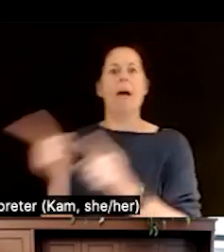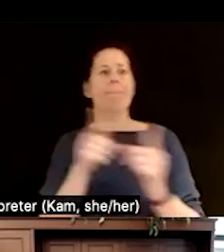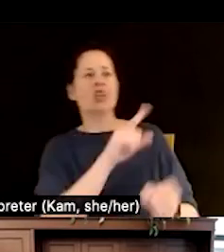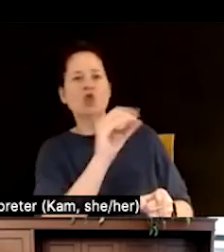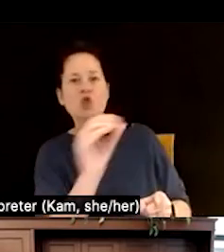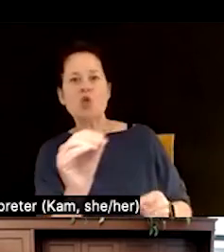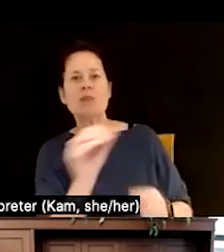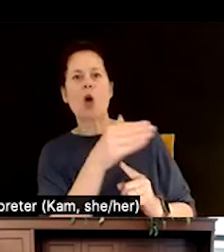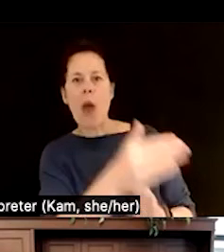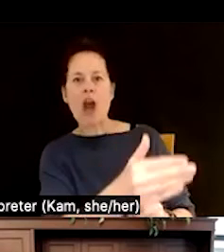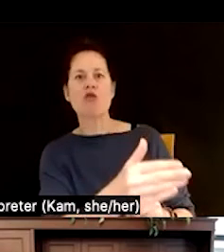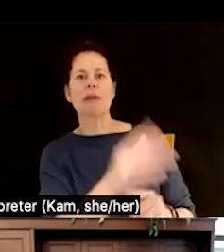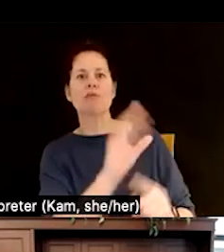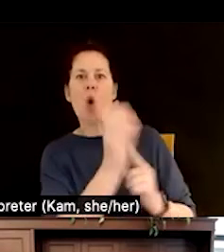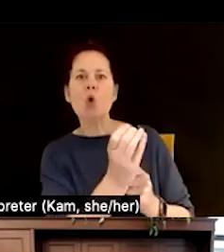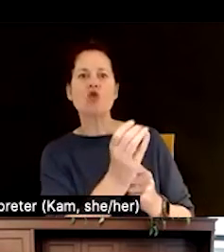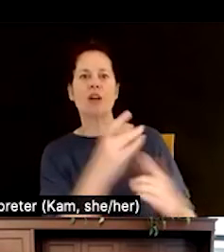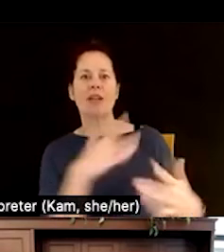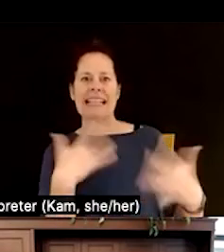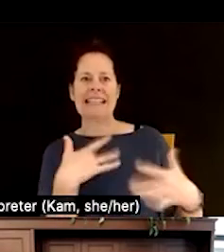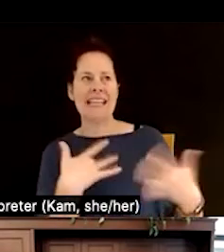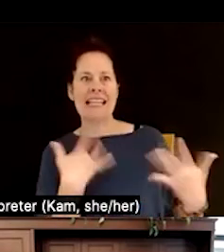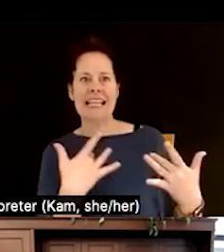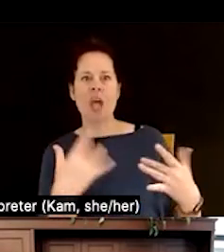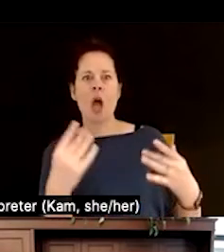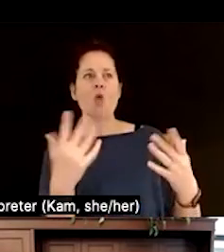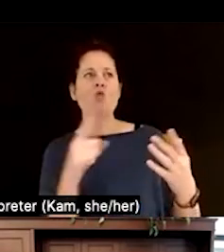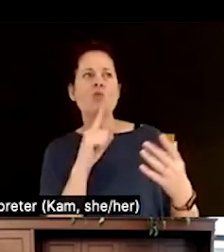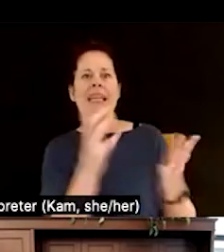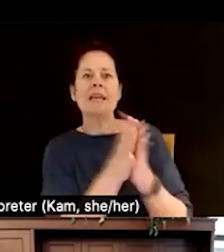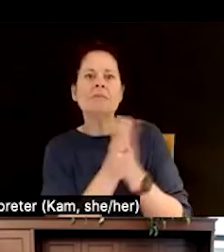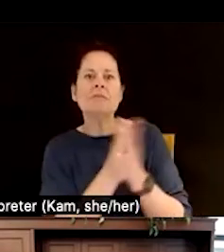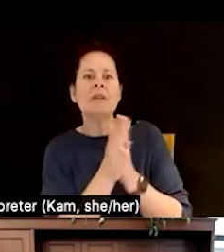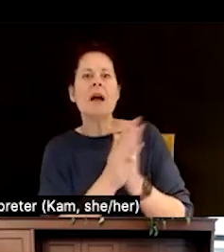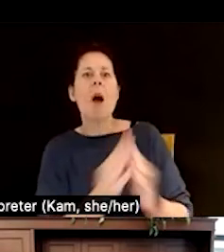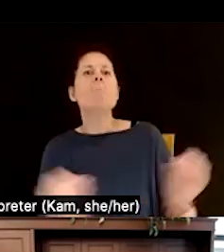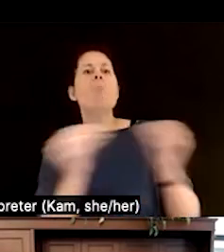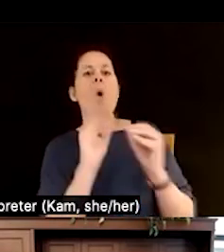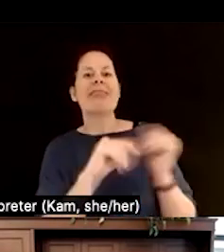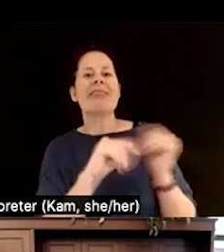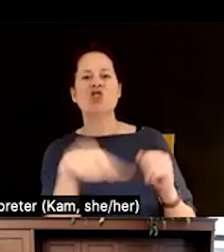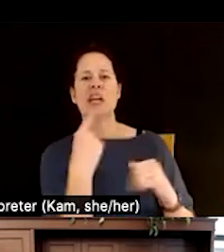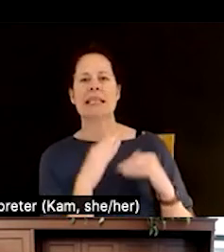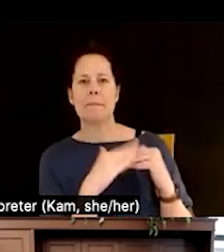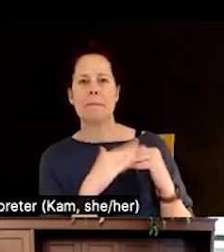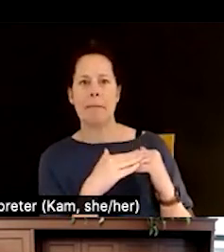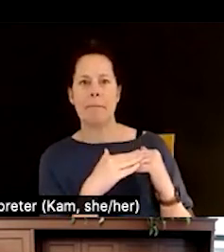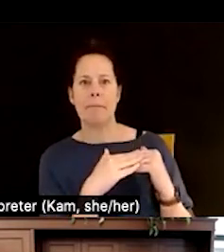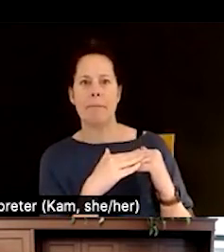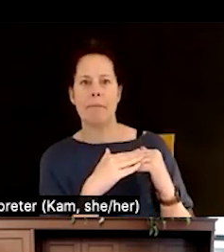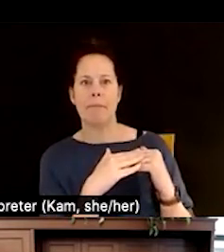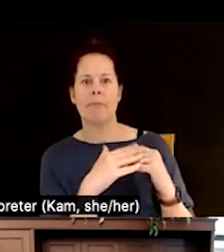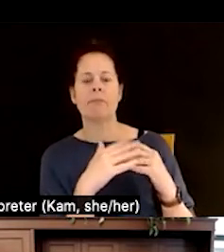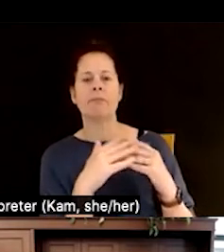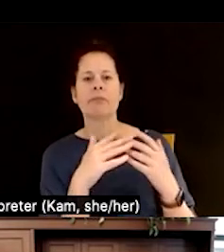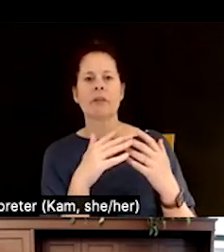like, shoot us an email at a contact us page, because I think a lot of us that are going through this journey want to know about